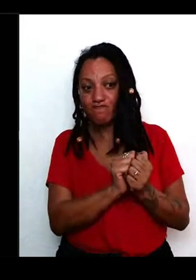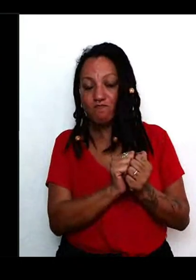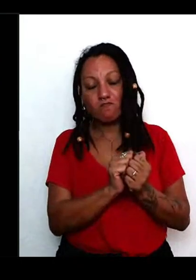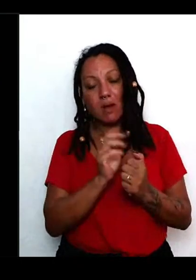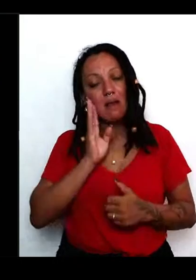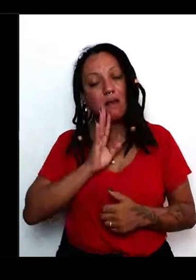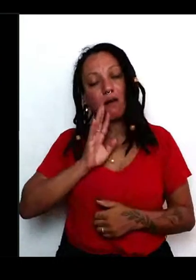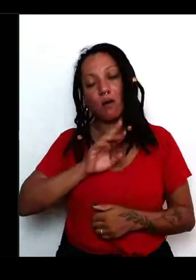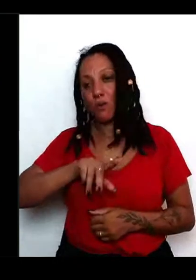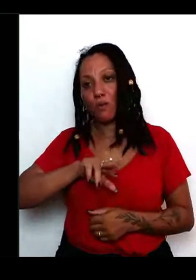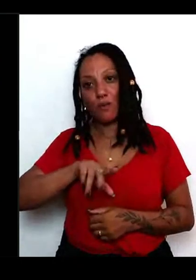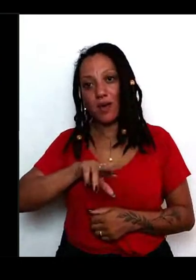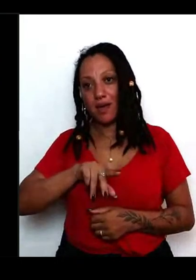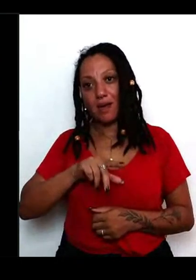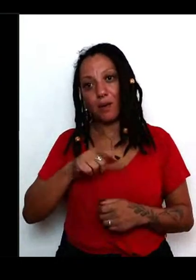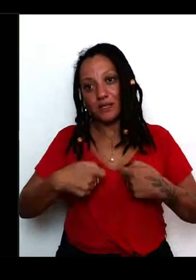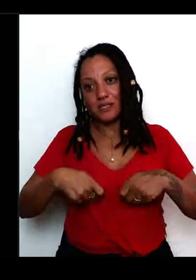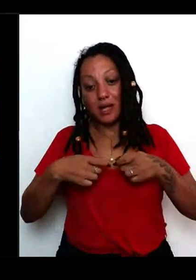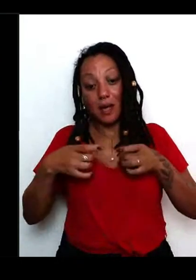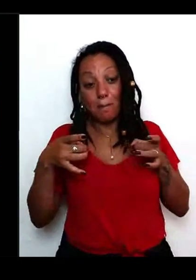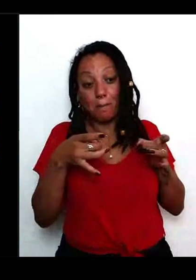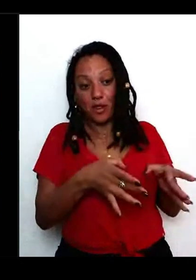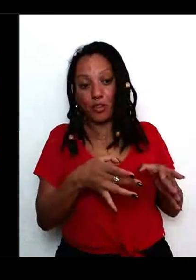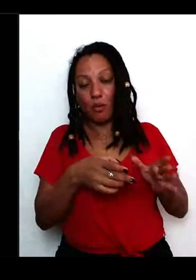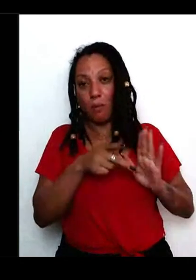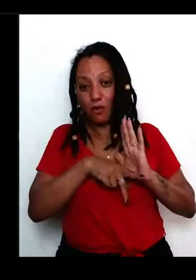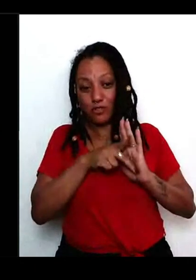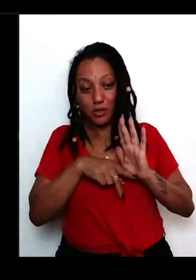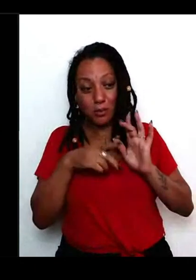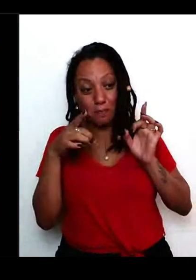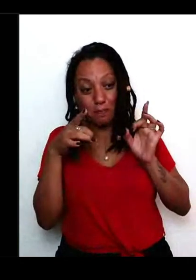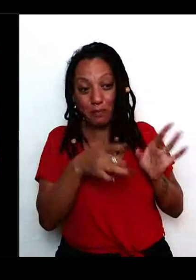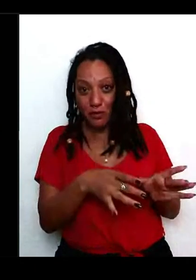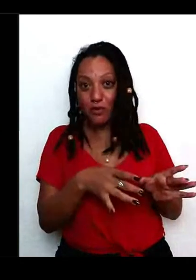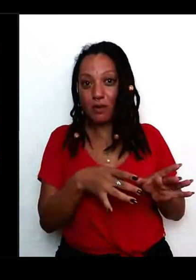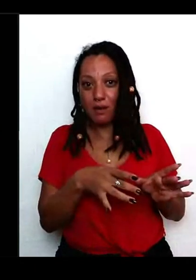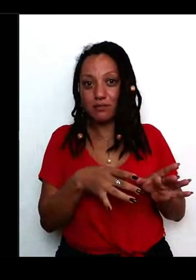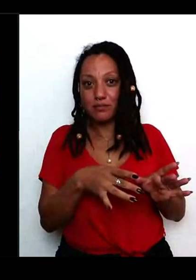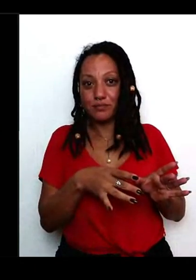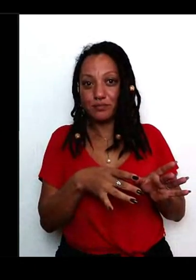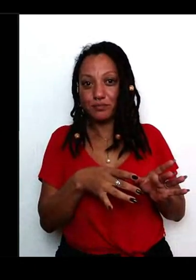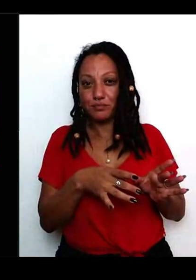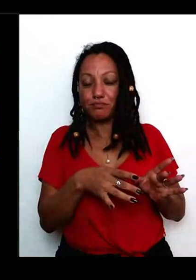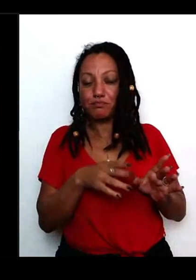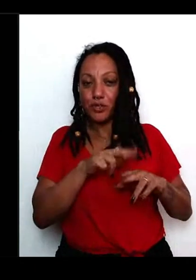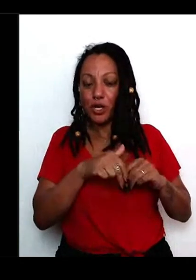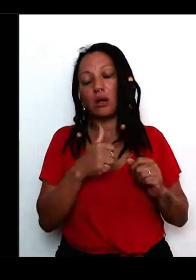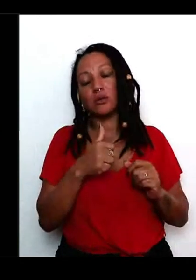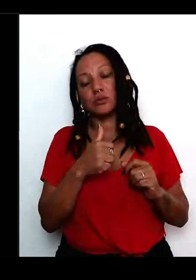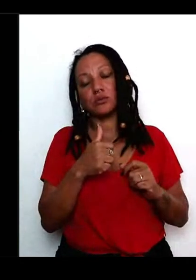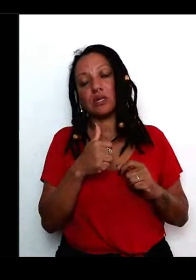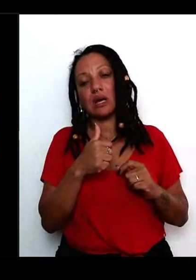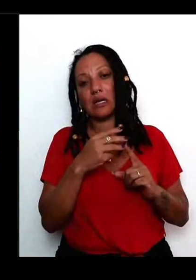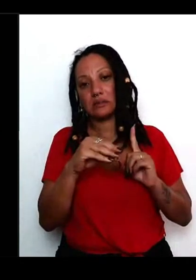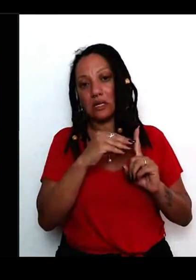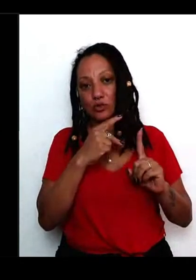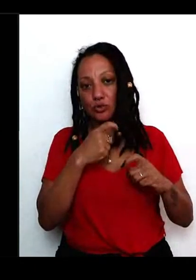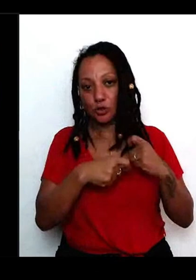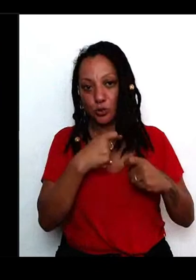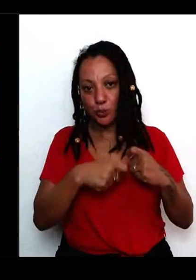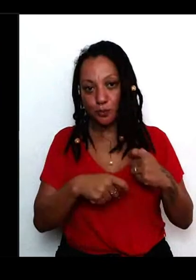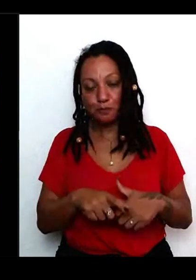is is I still had ideas but it was not until could I have the next image it was not until